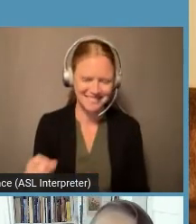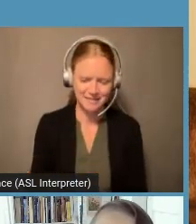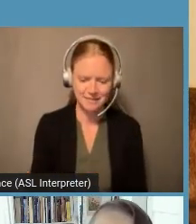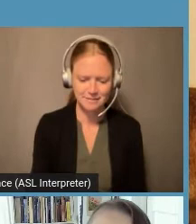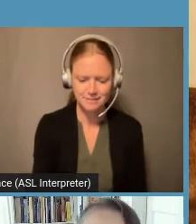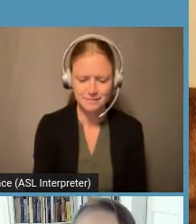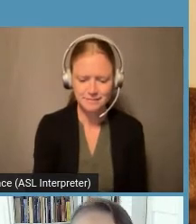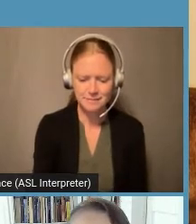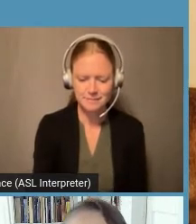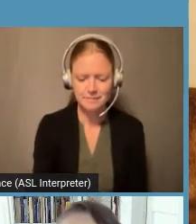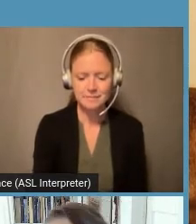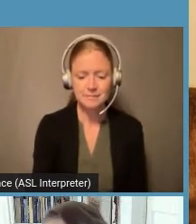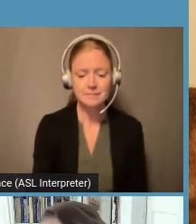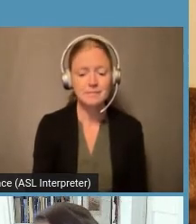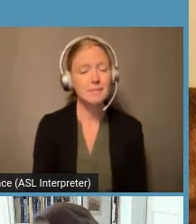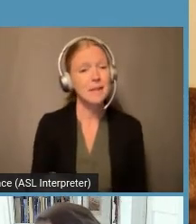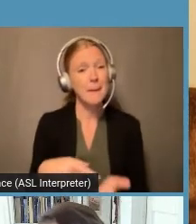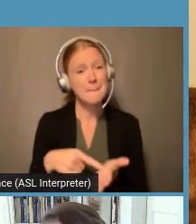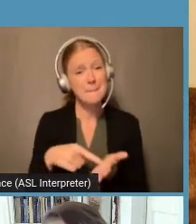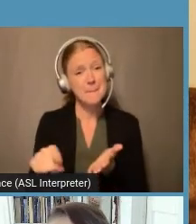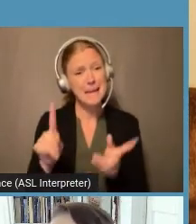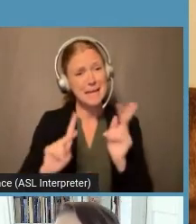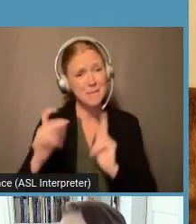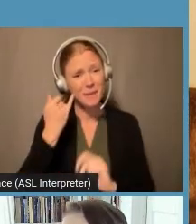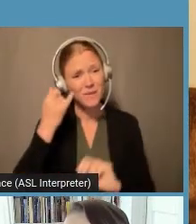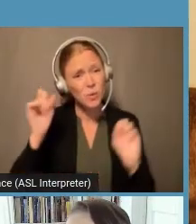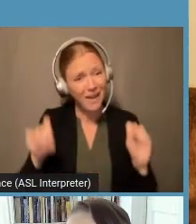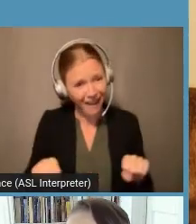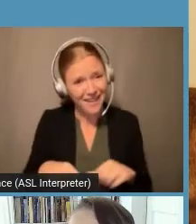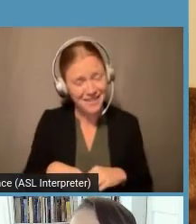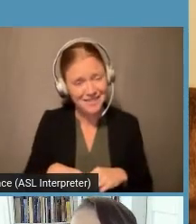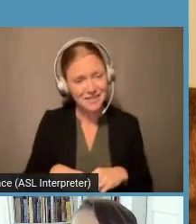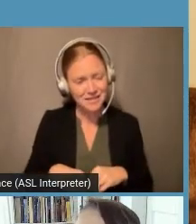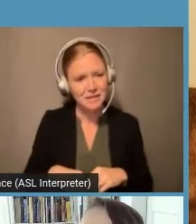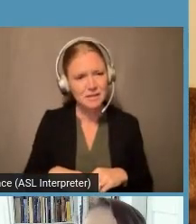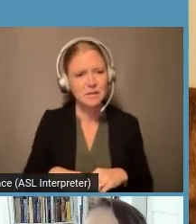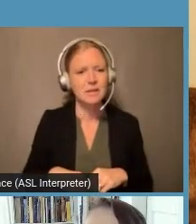know, pay when you can. And you can't always, but if you can,